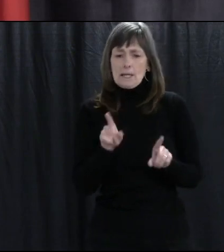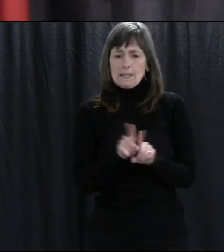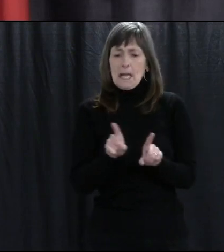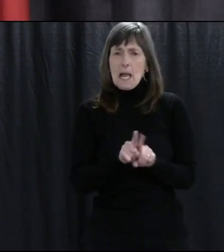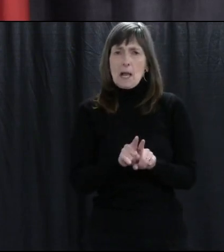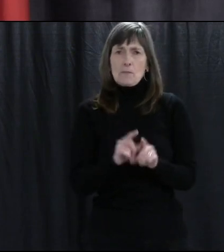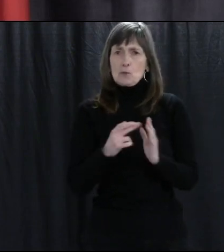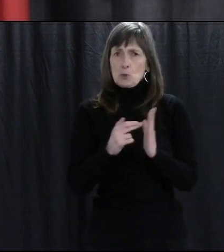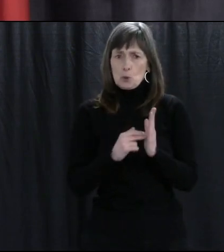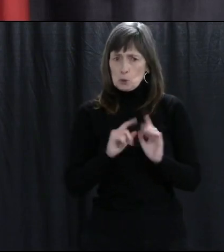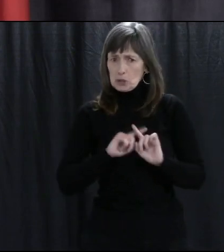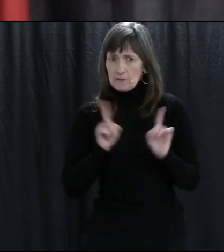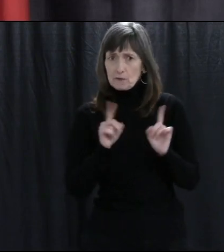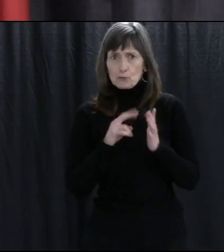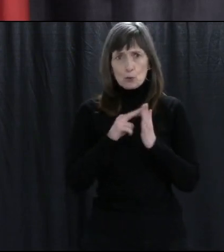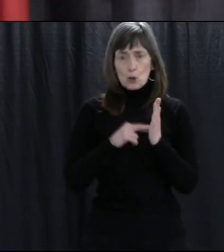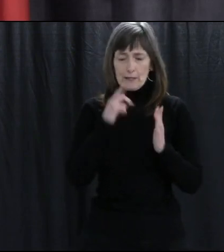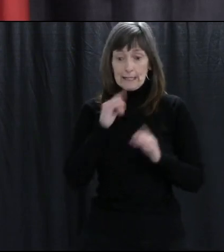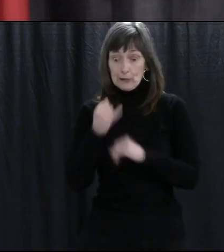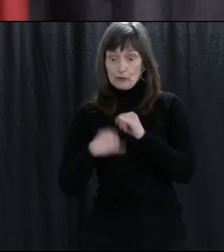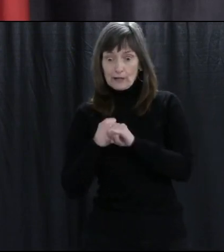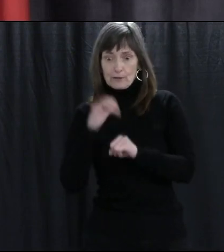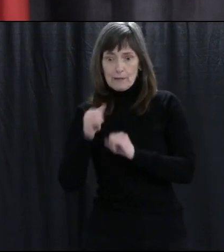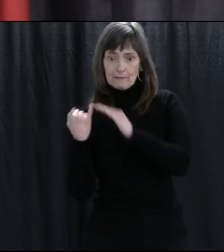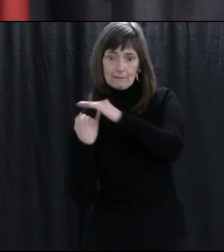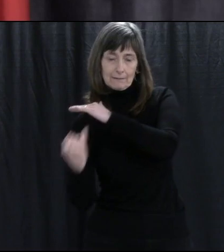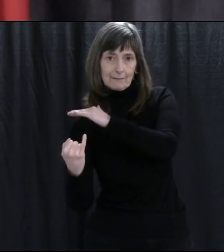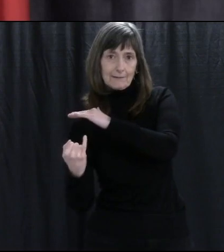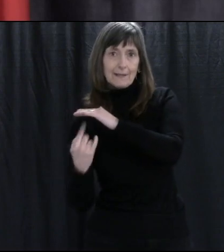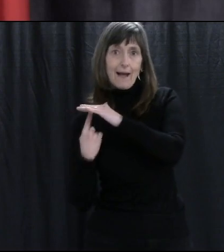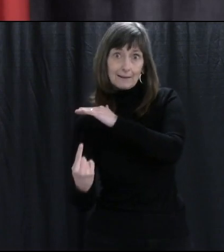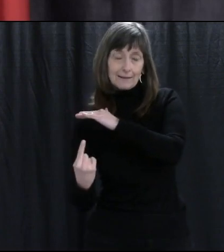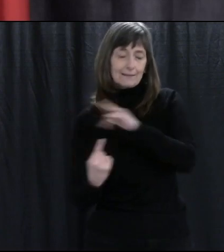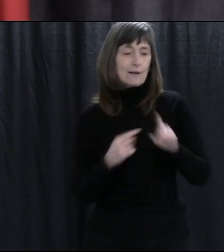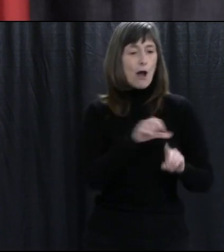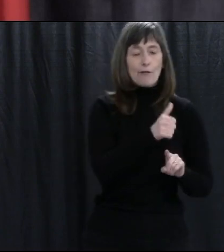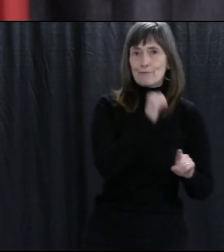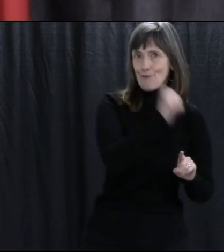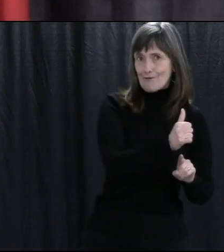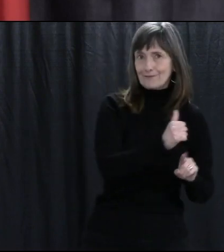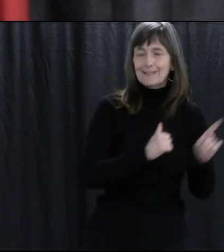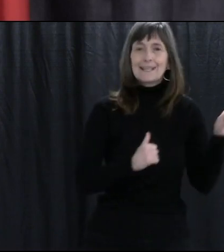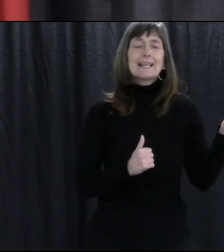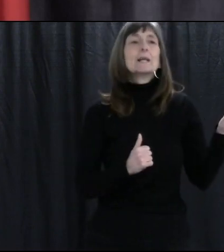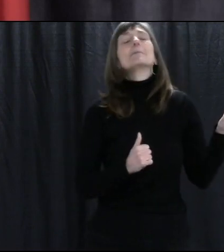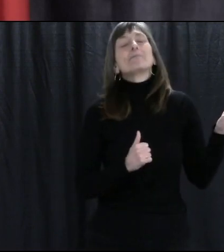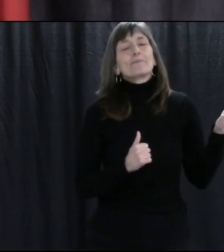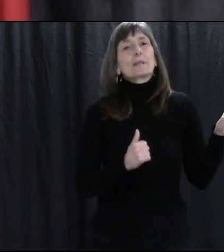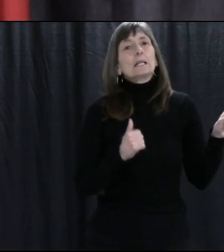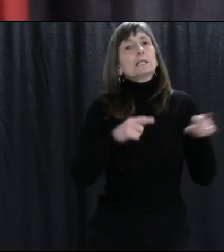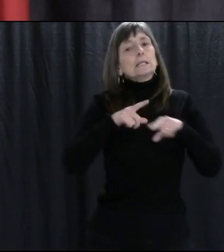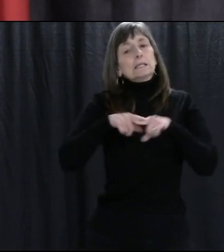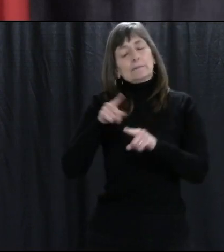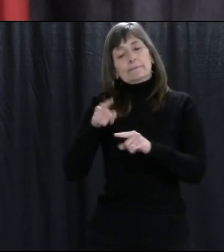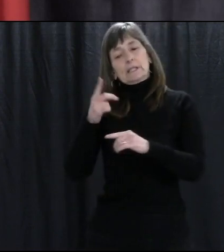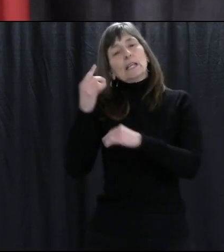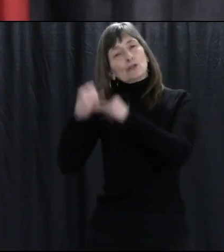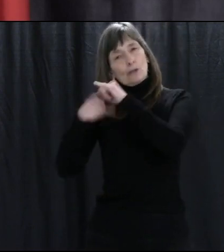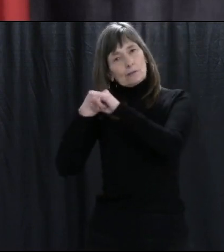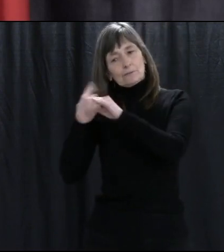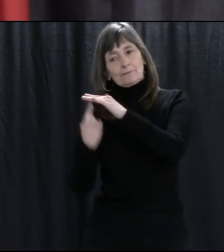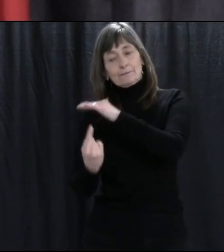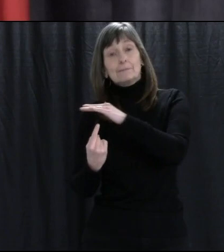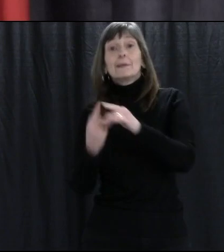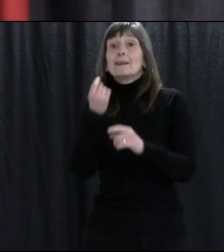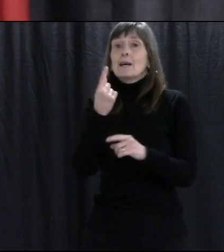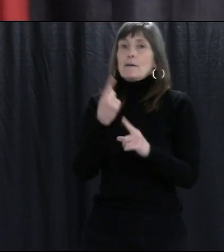So we know that there are some areas that have higher rates of COVID-19, and there are some areas that may not